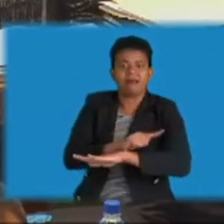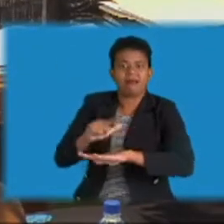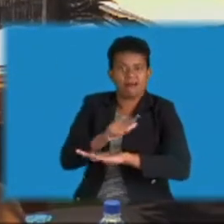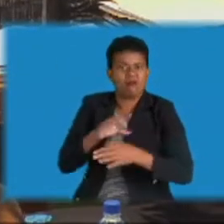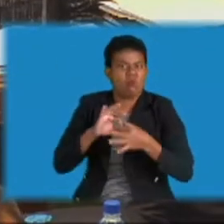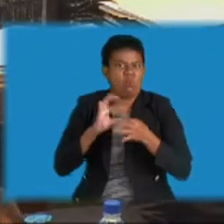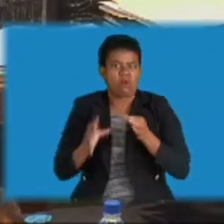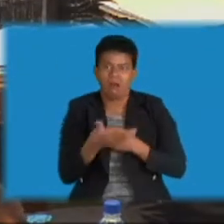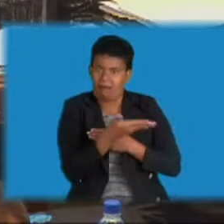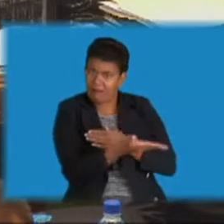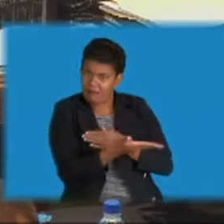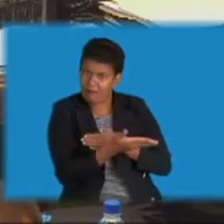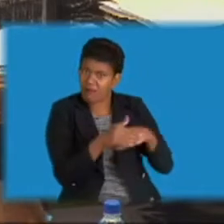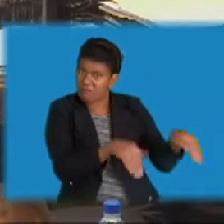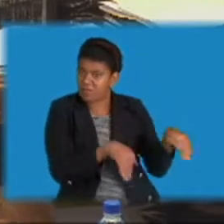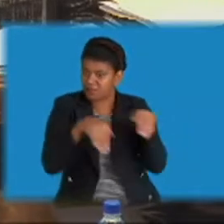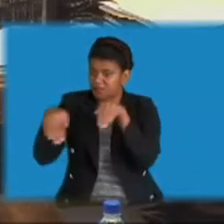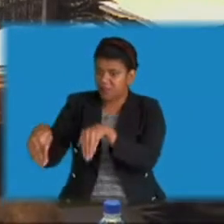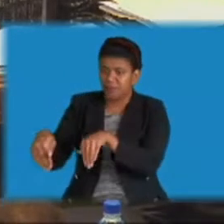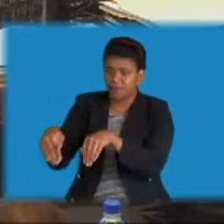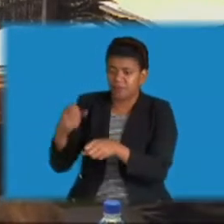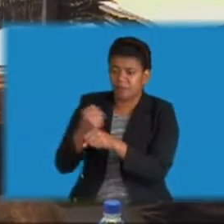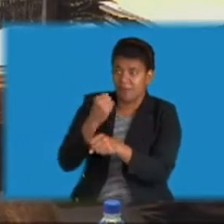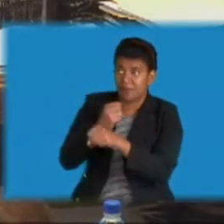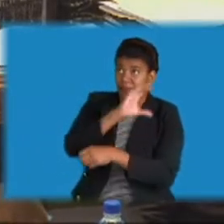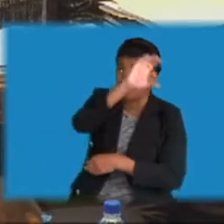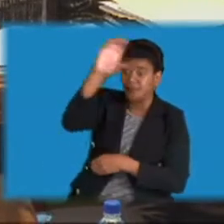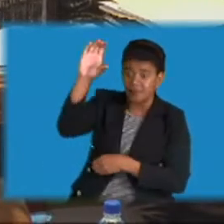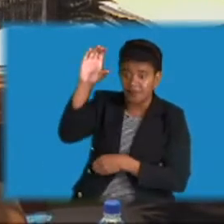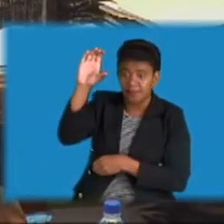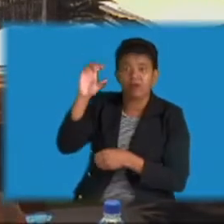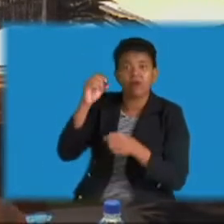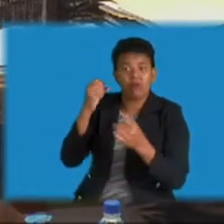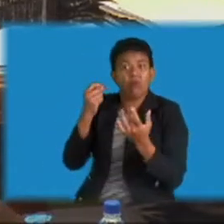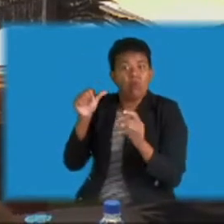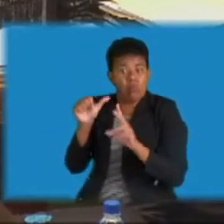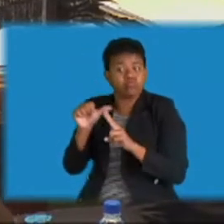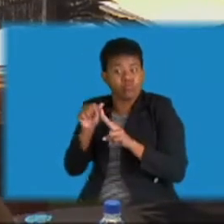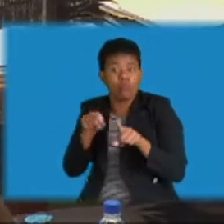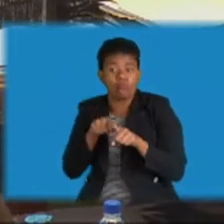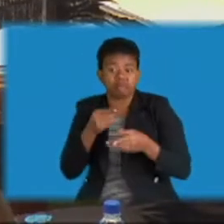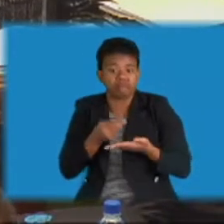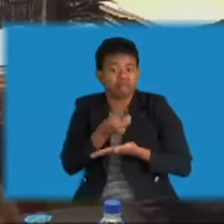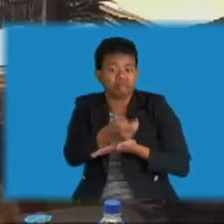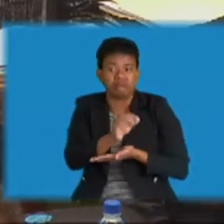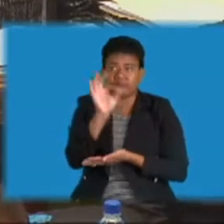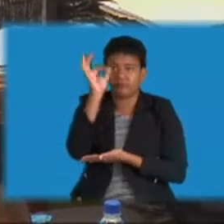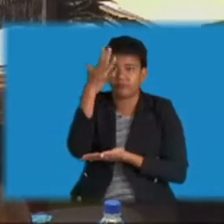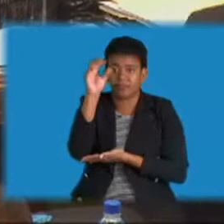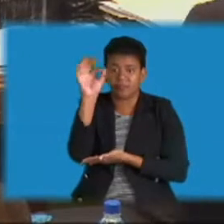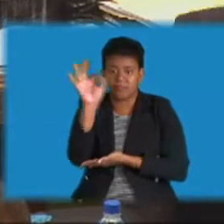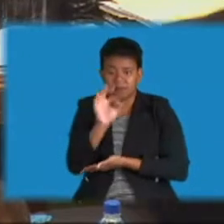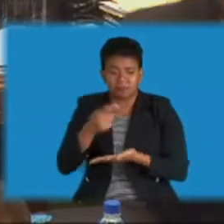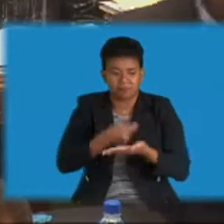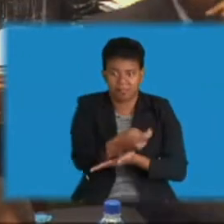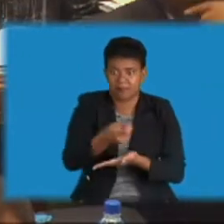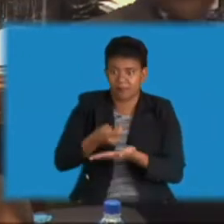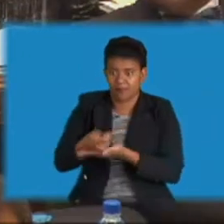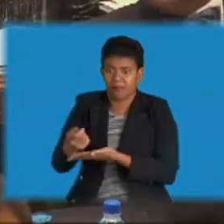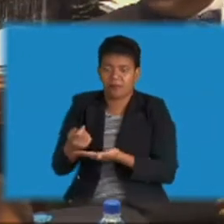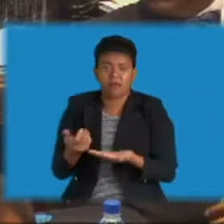The company also pays a 2.5% levy to the Forest-Based Trust for community-based